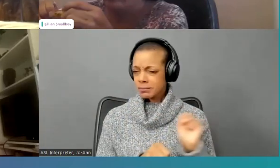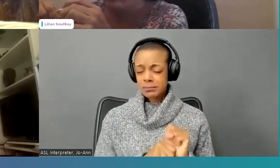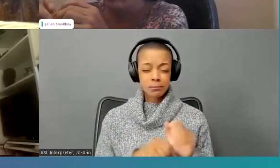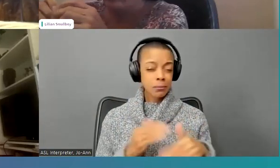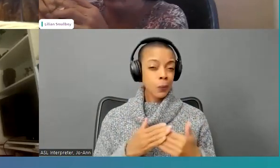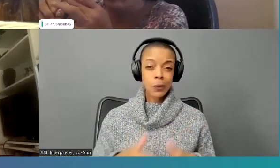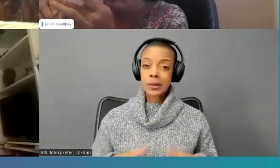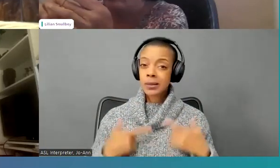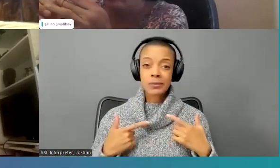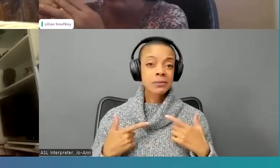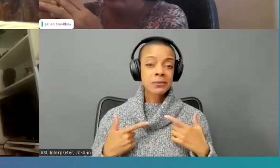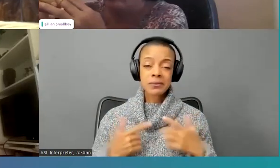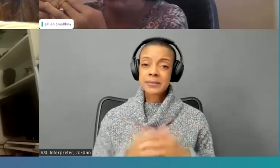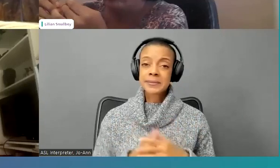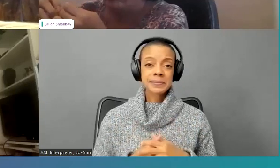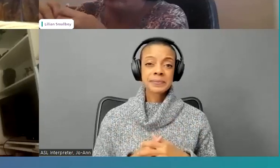you know,